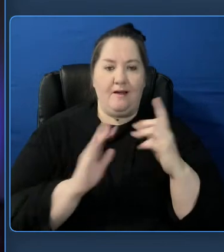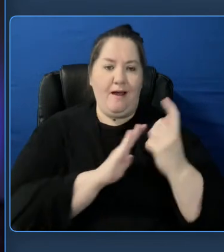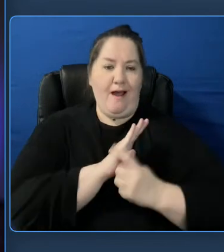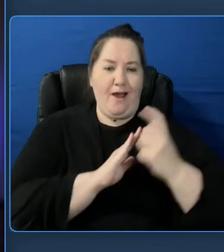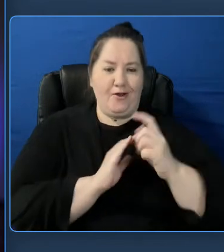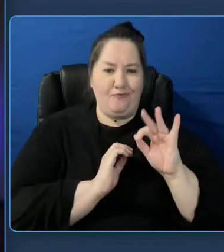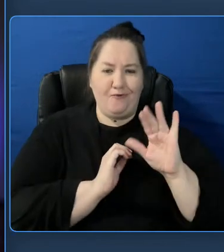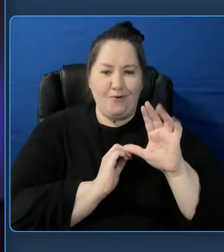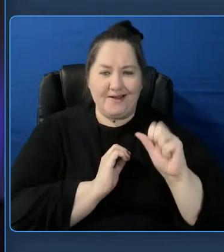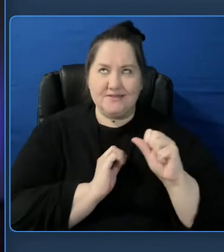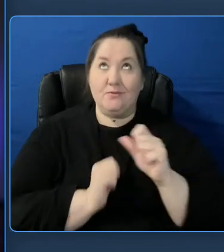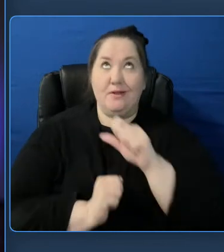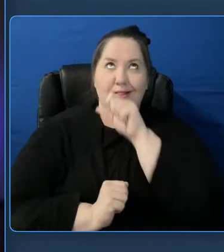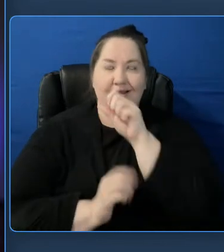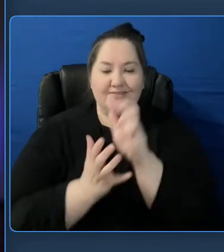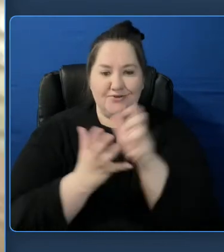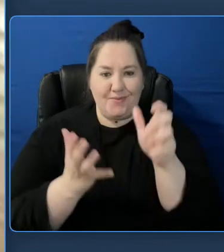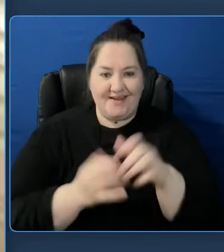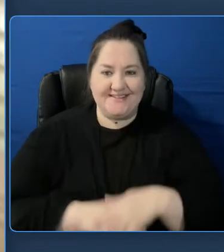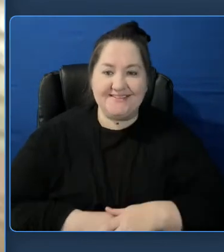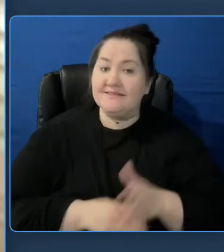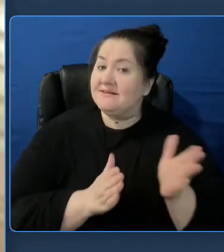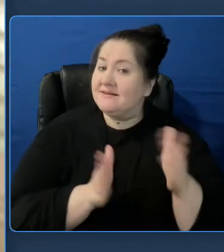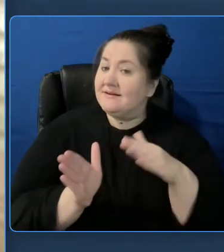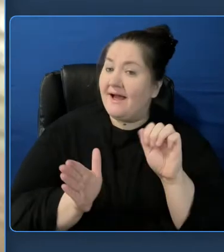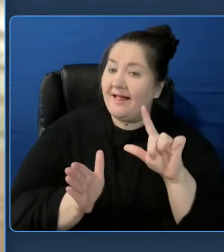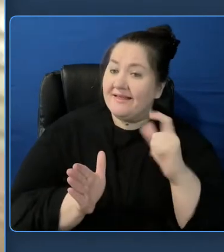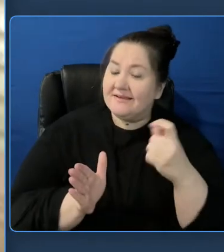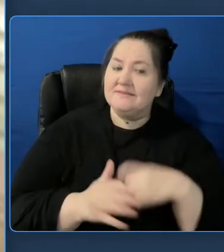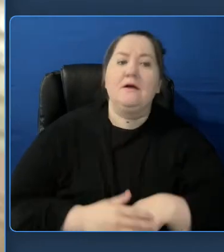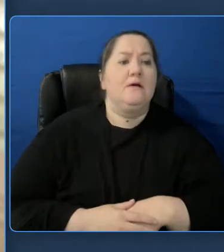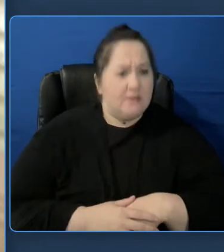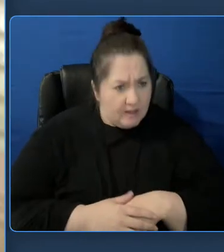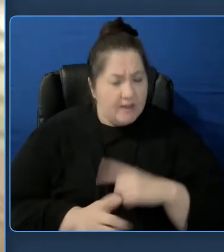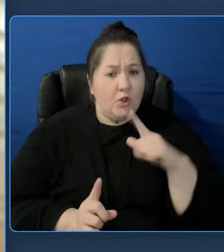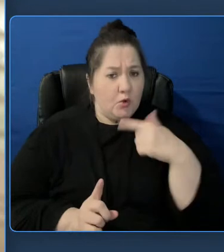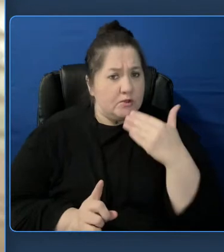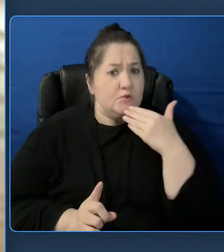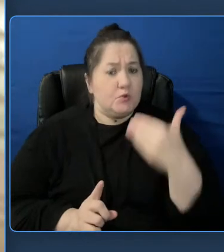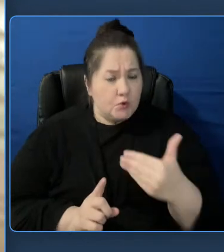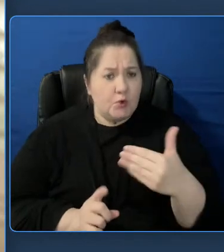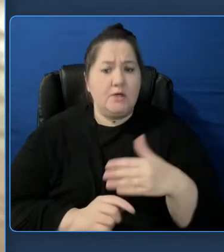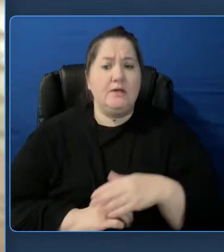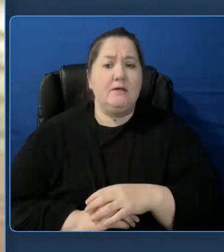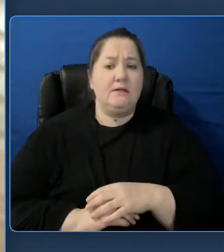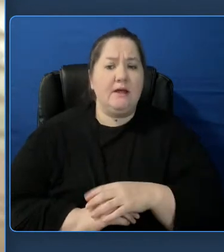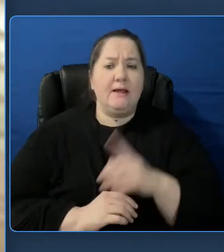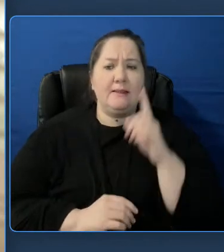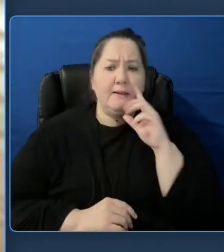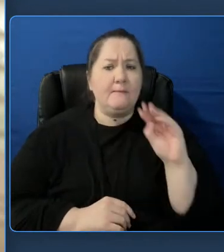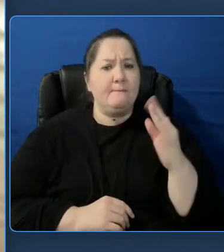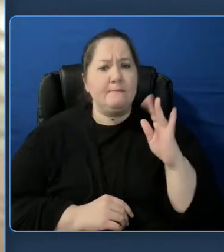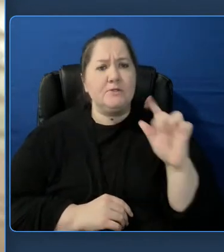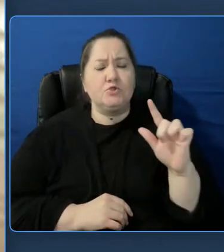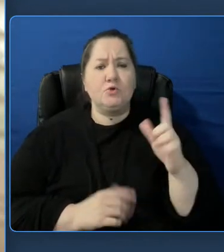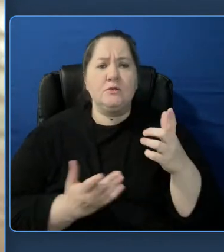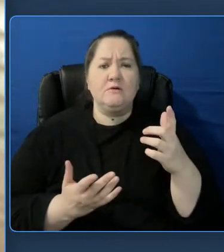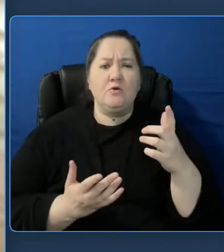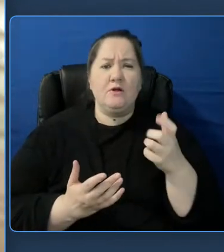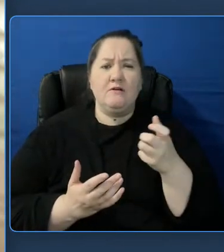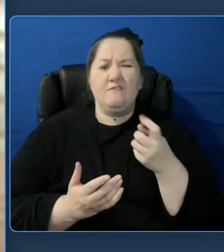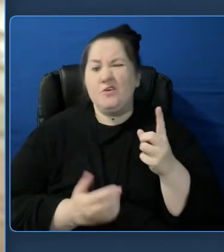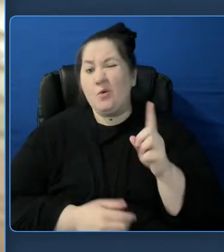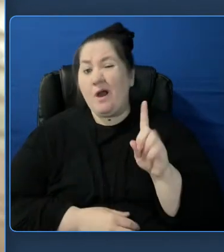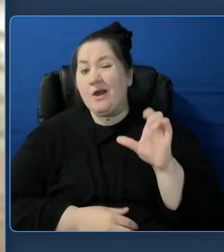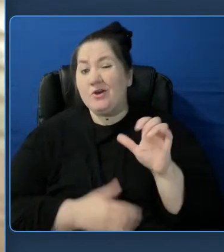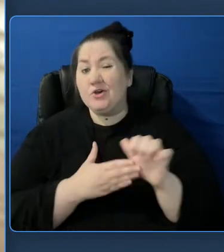much. Alex, yeah, it looks like a really good camera. I think that like Mitchell, I would say that for a couple